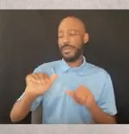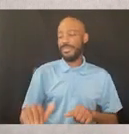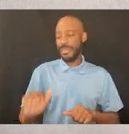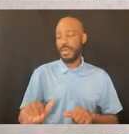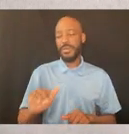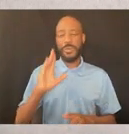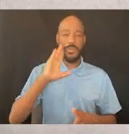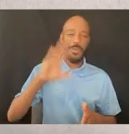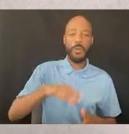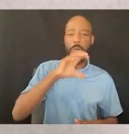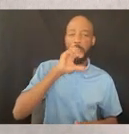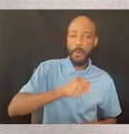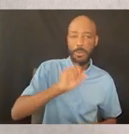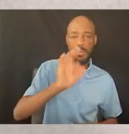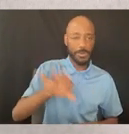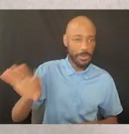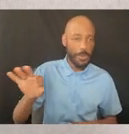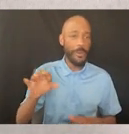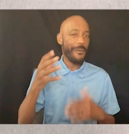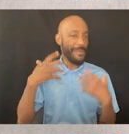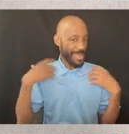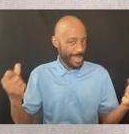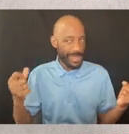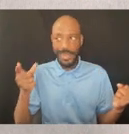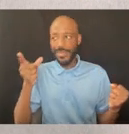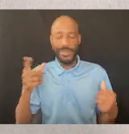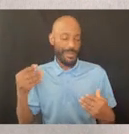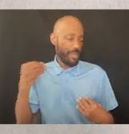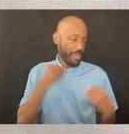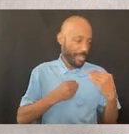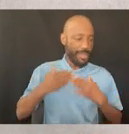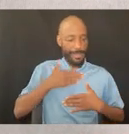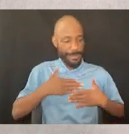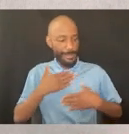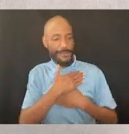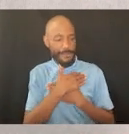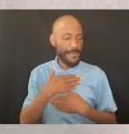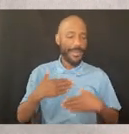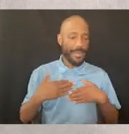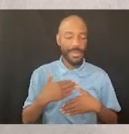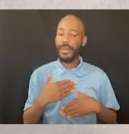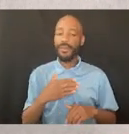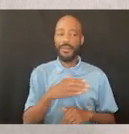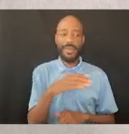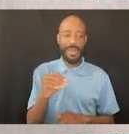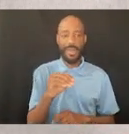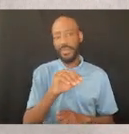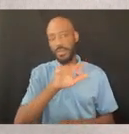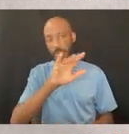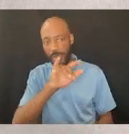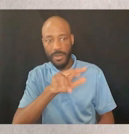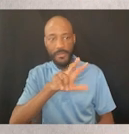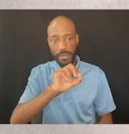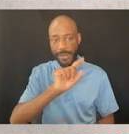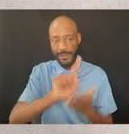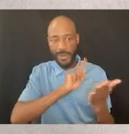school healing, and was vigilant for about a solid 25, 30 hours with my